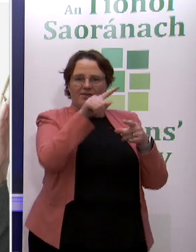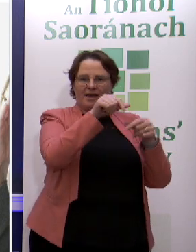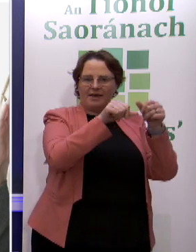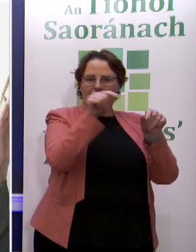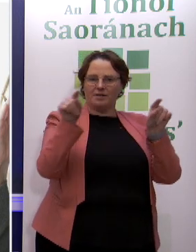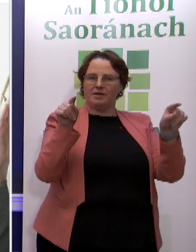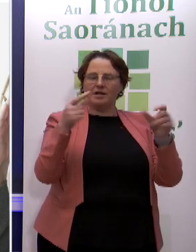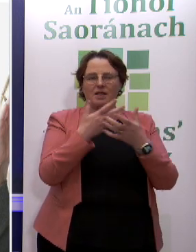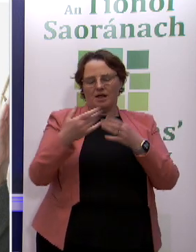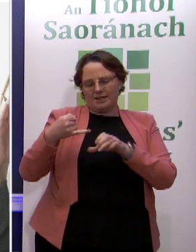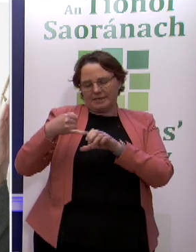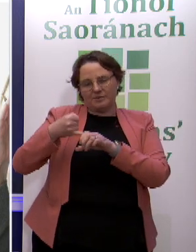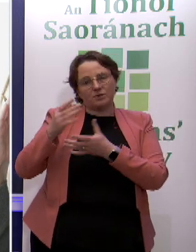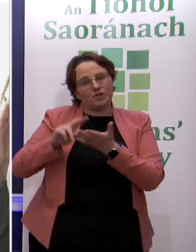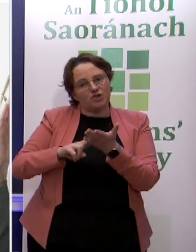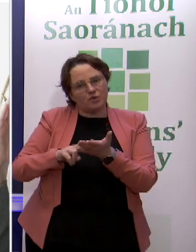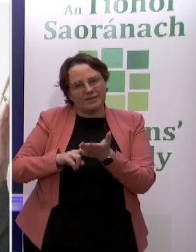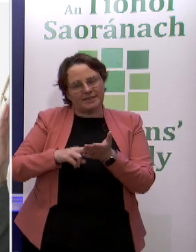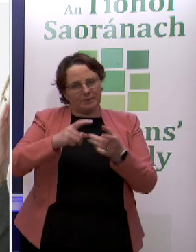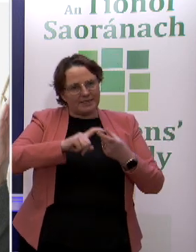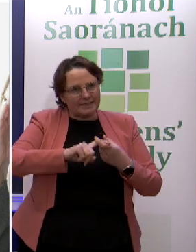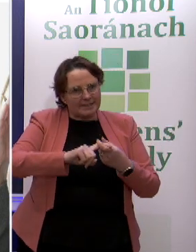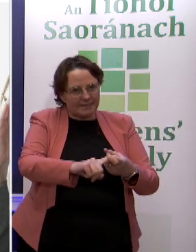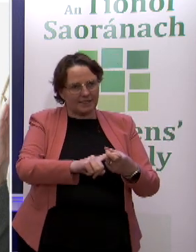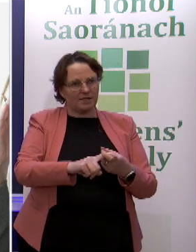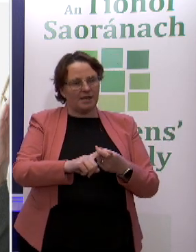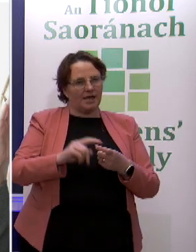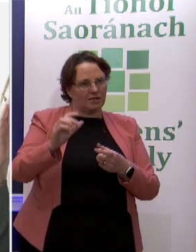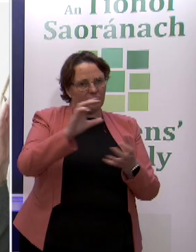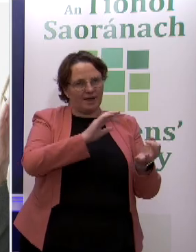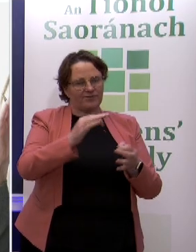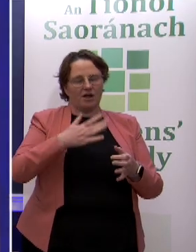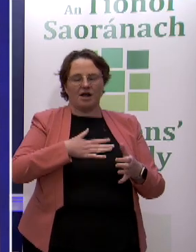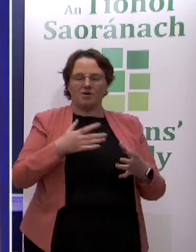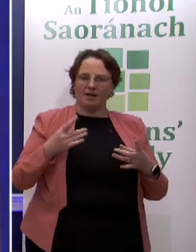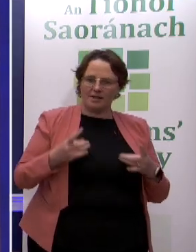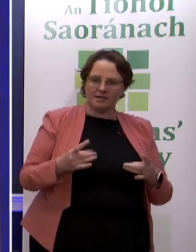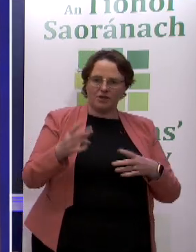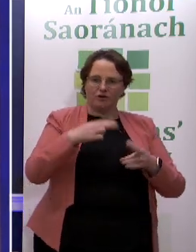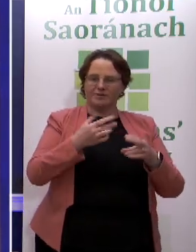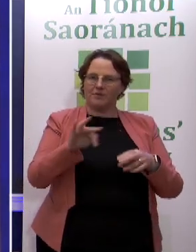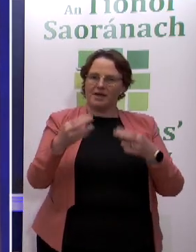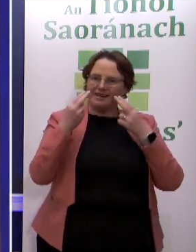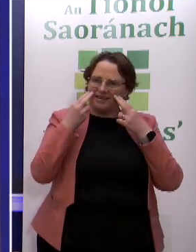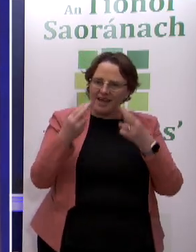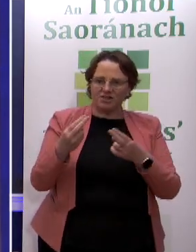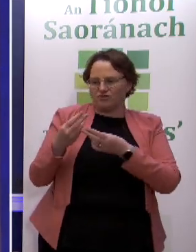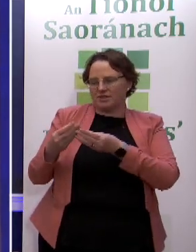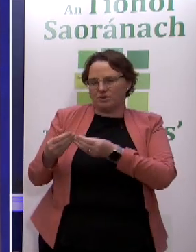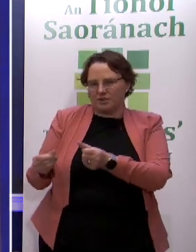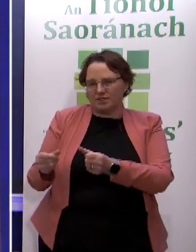pharmaceuticals that we use to maintain and regain our health comes from natural products, comes from natural sources. comes